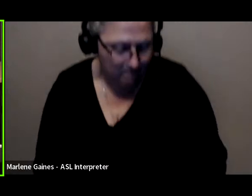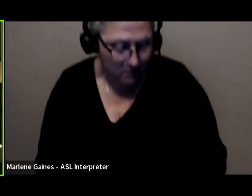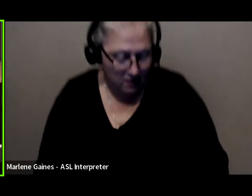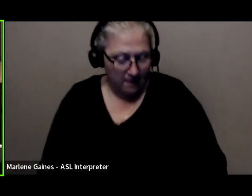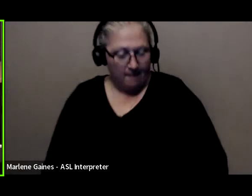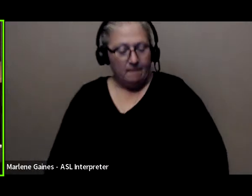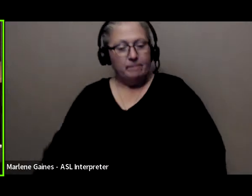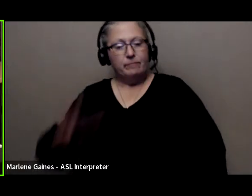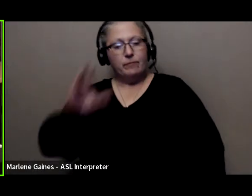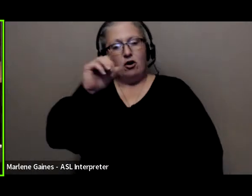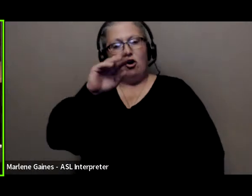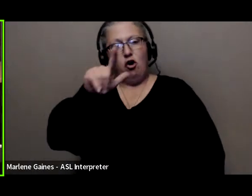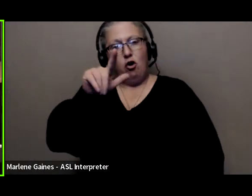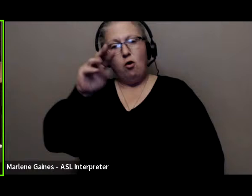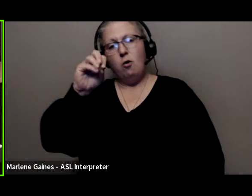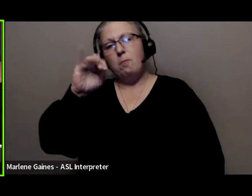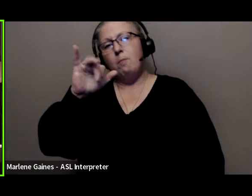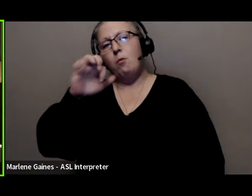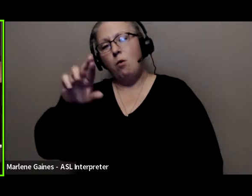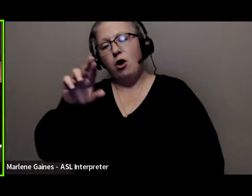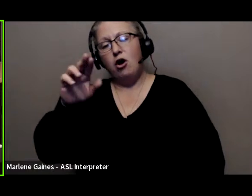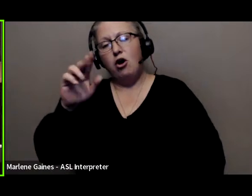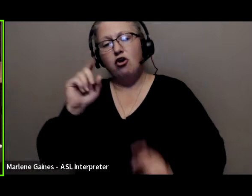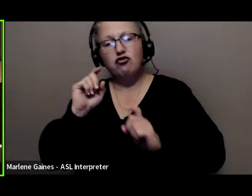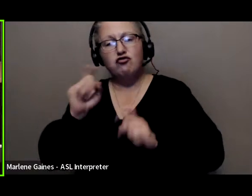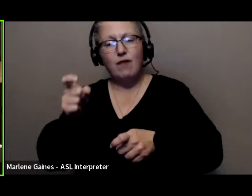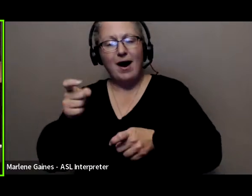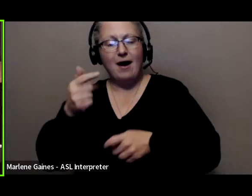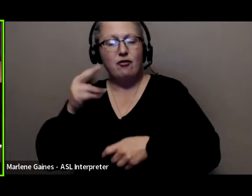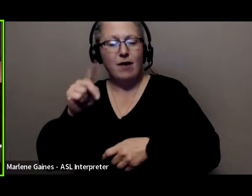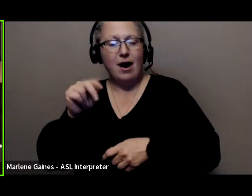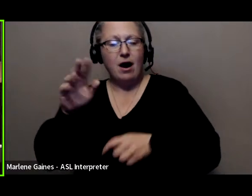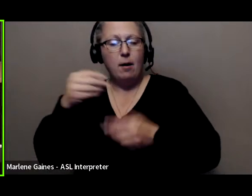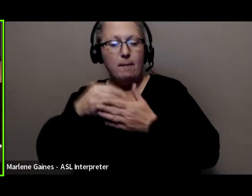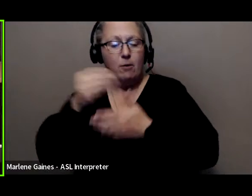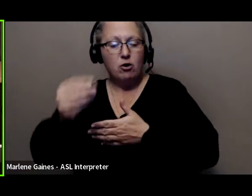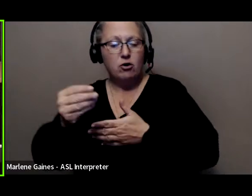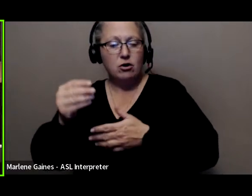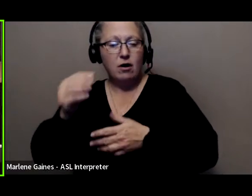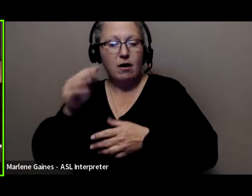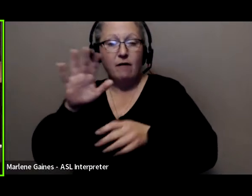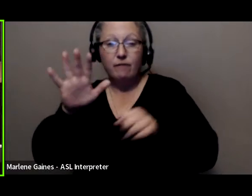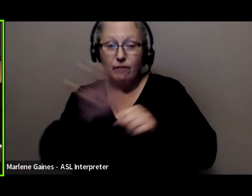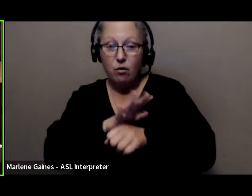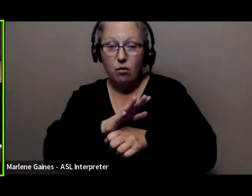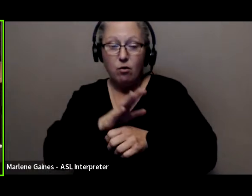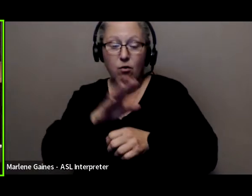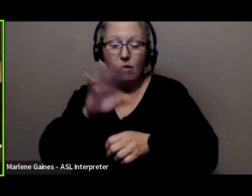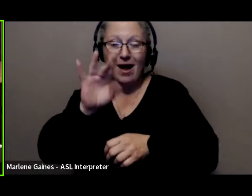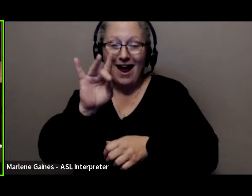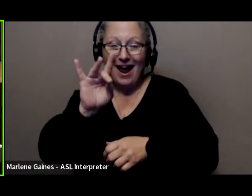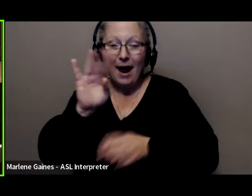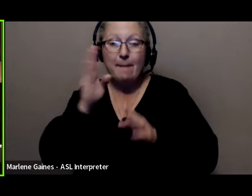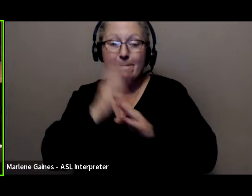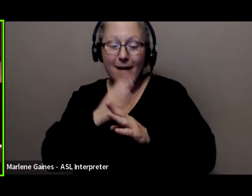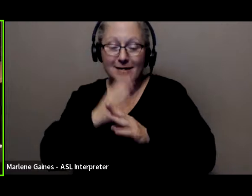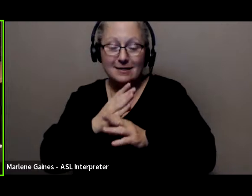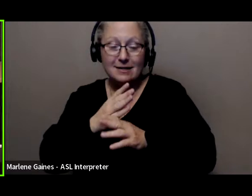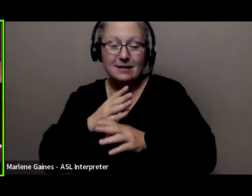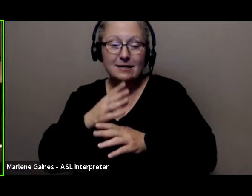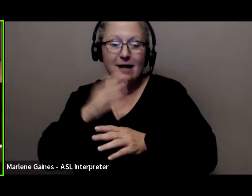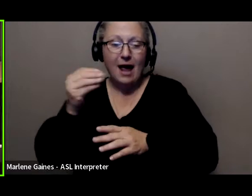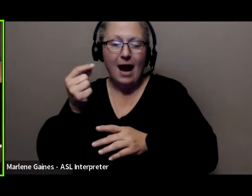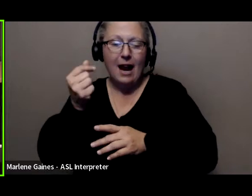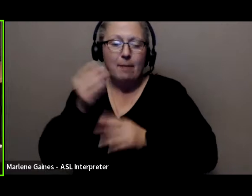the Carl Moyer grant, the purchase of fully funded 8 buses, as well as a little